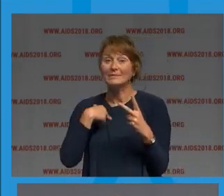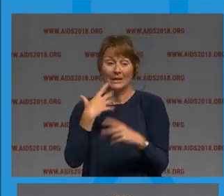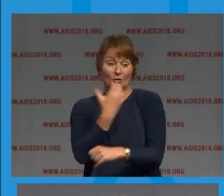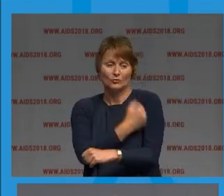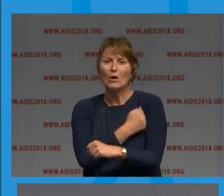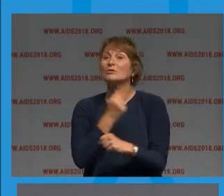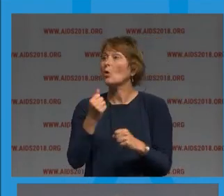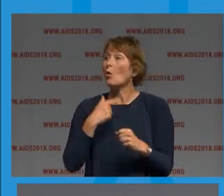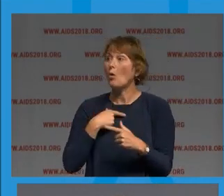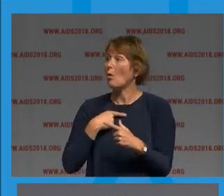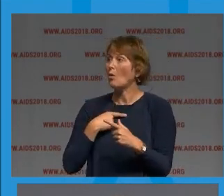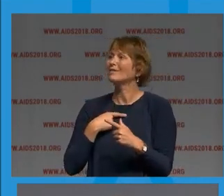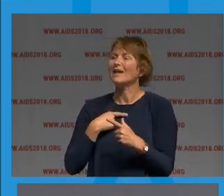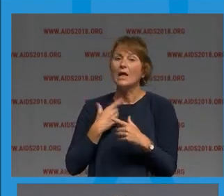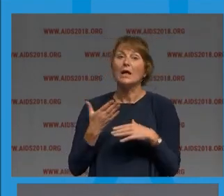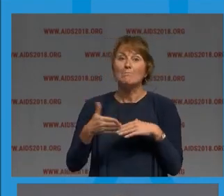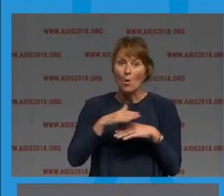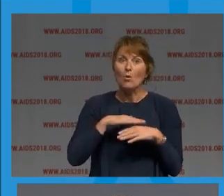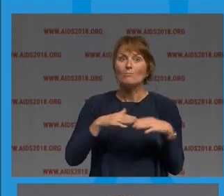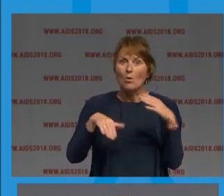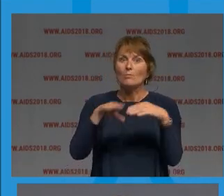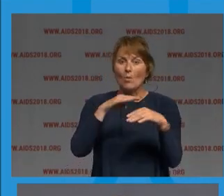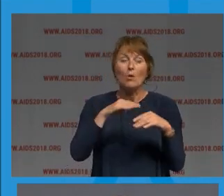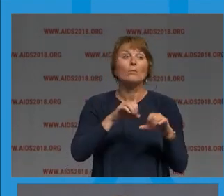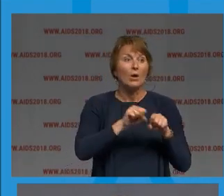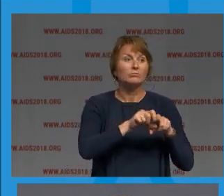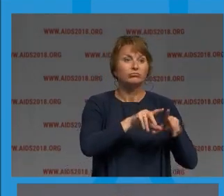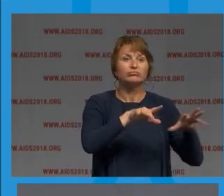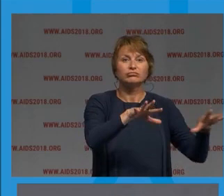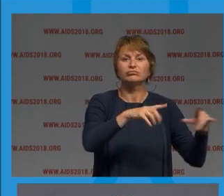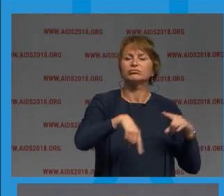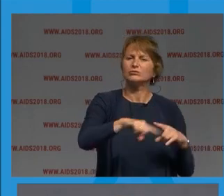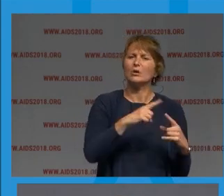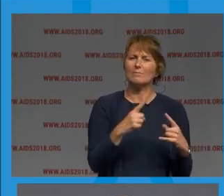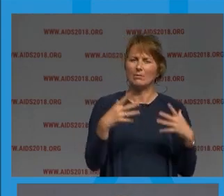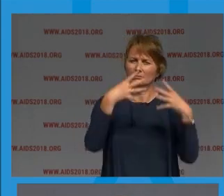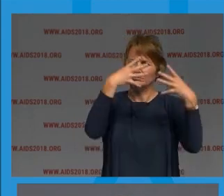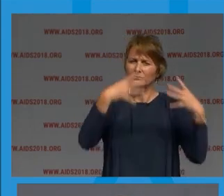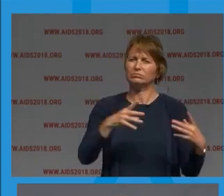each other. Structural gender inequality impedes